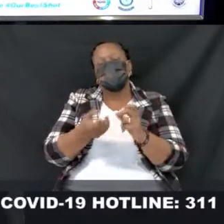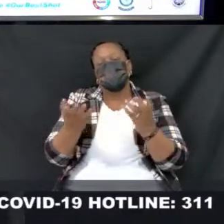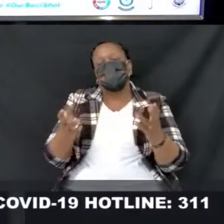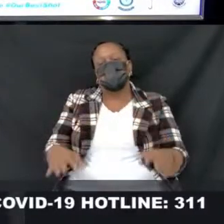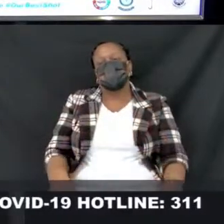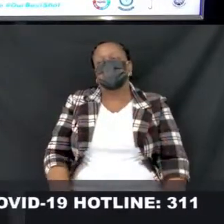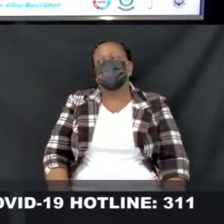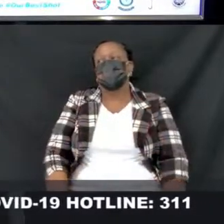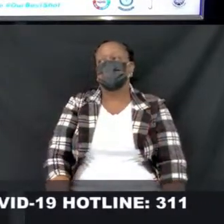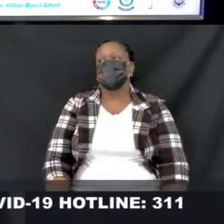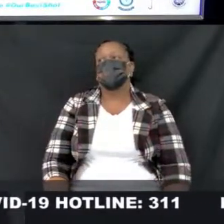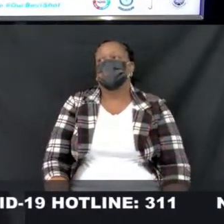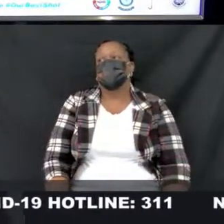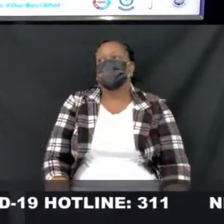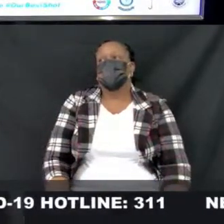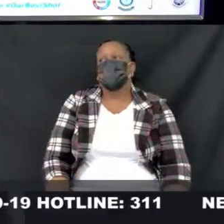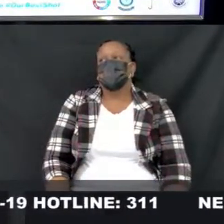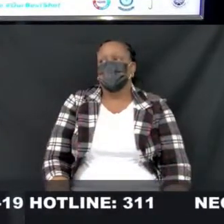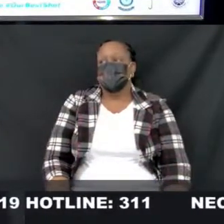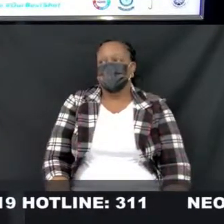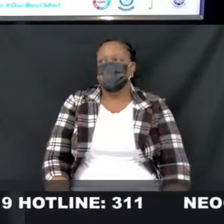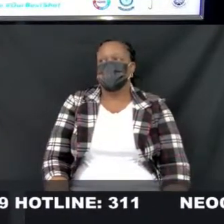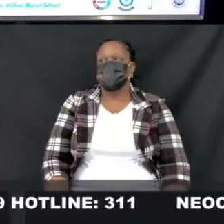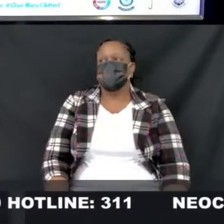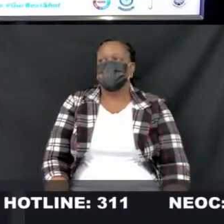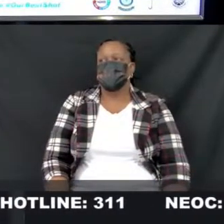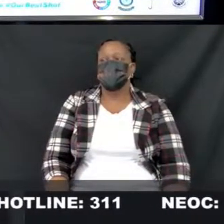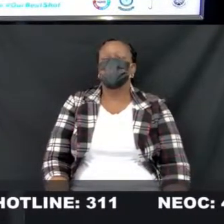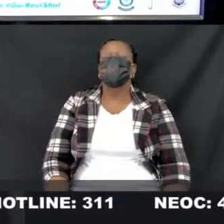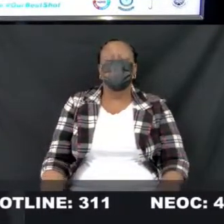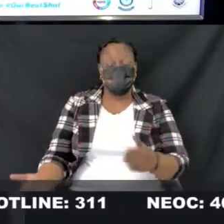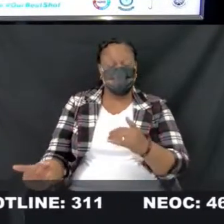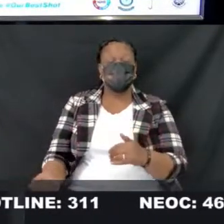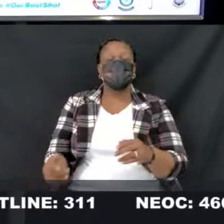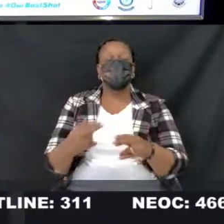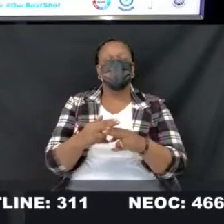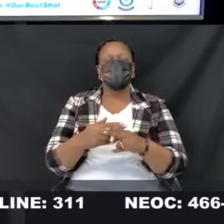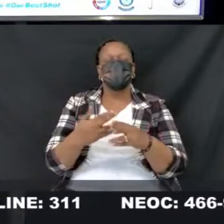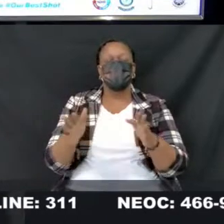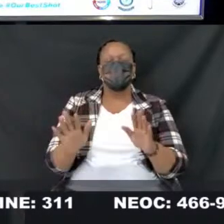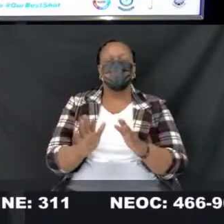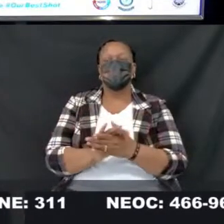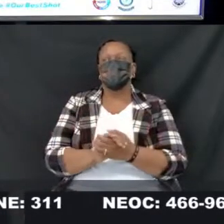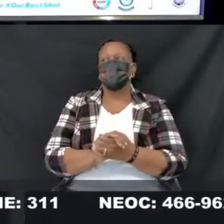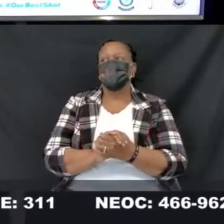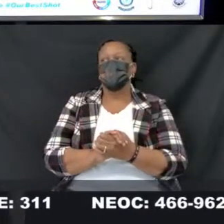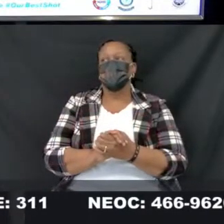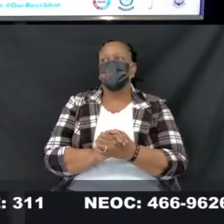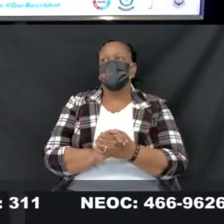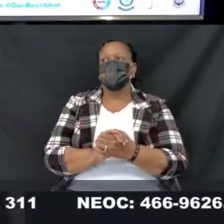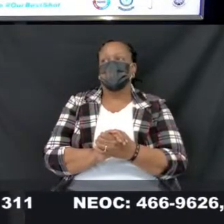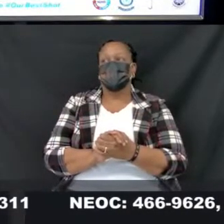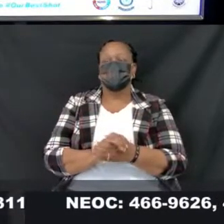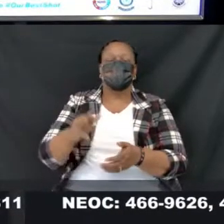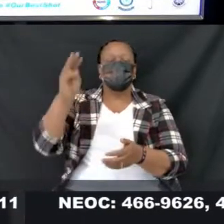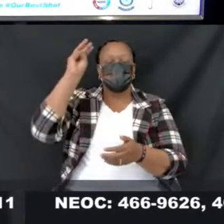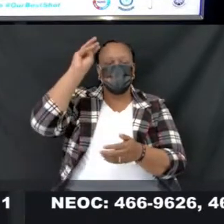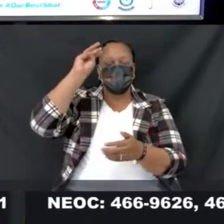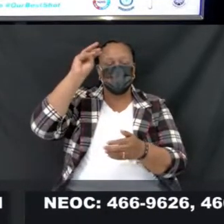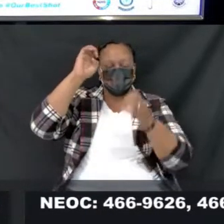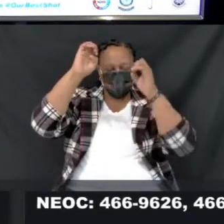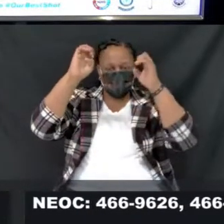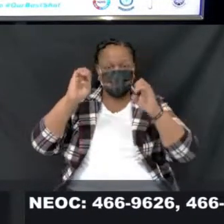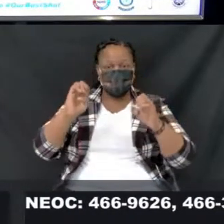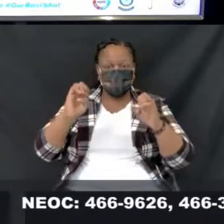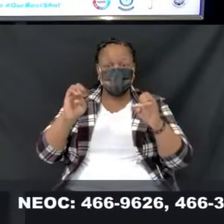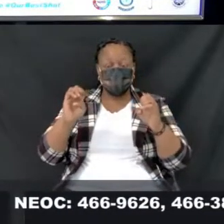I want the general public to understand that we are getting there. So the Ministry of Education would have